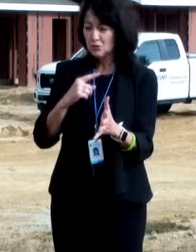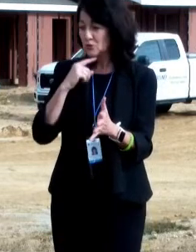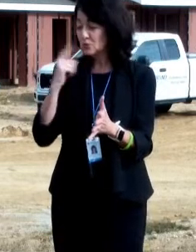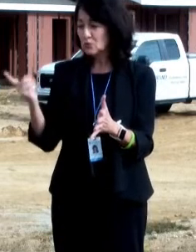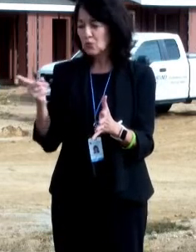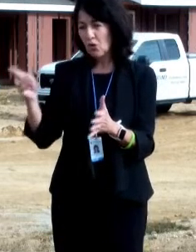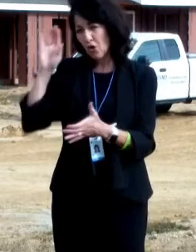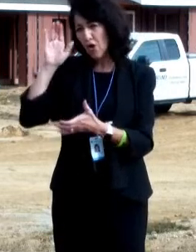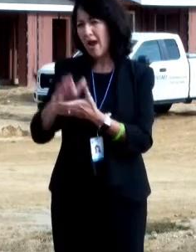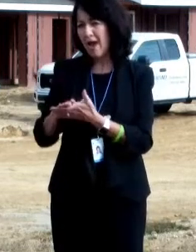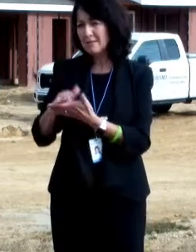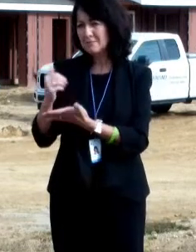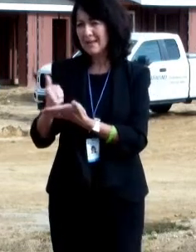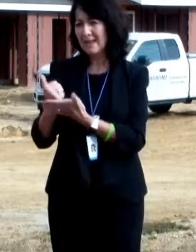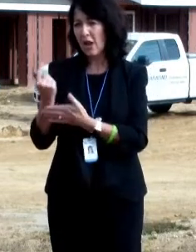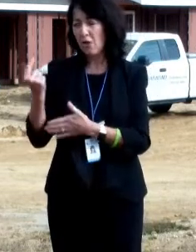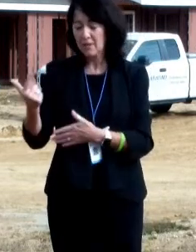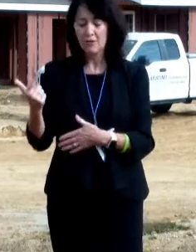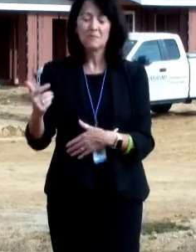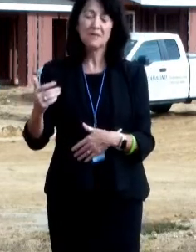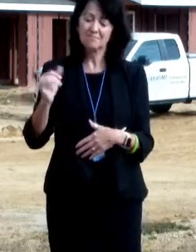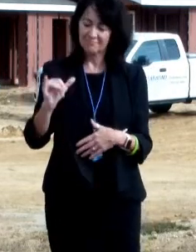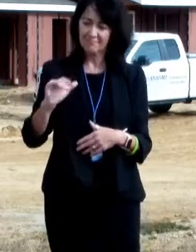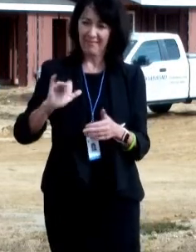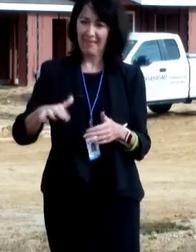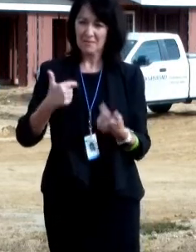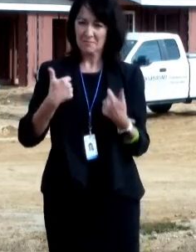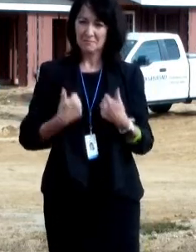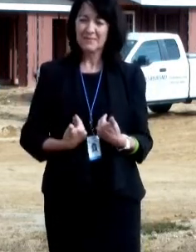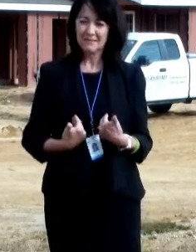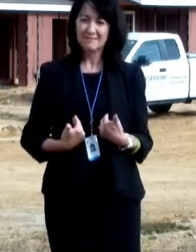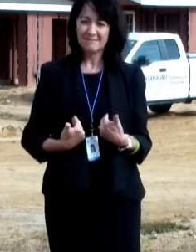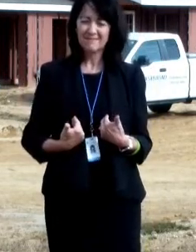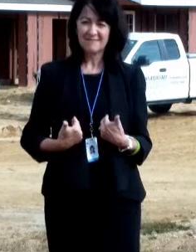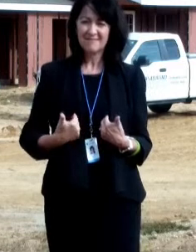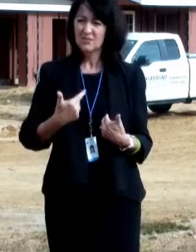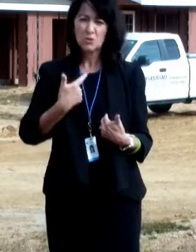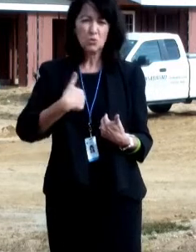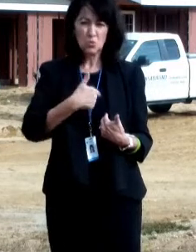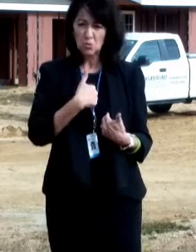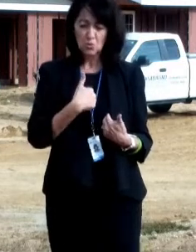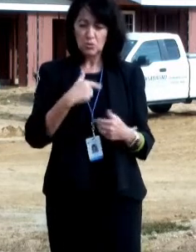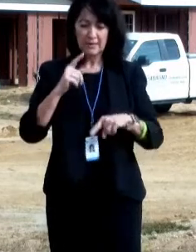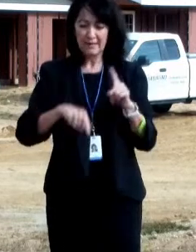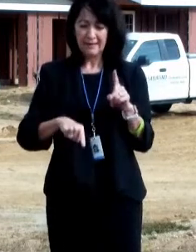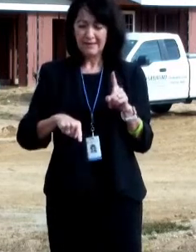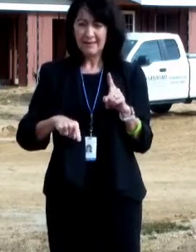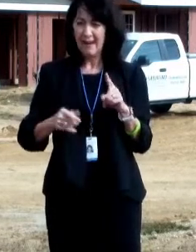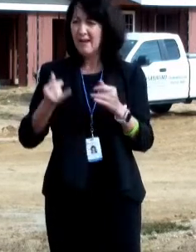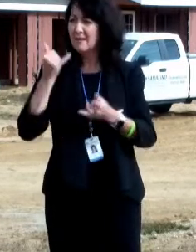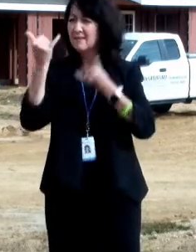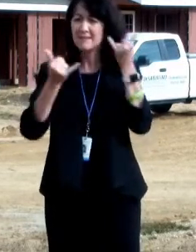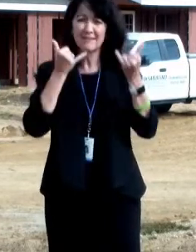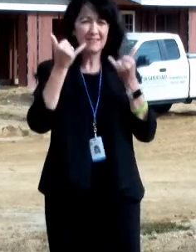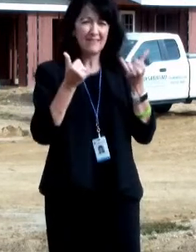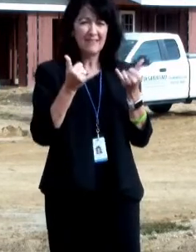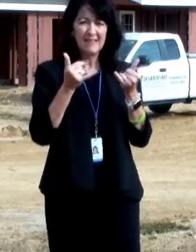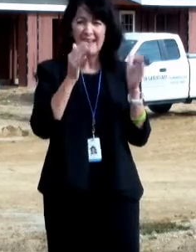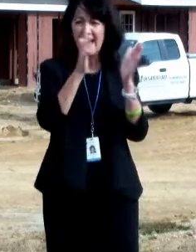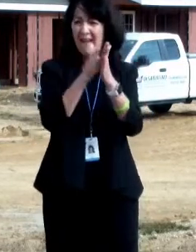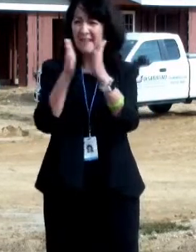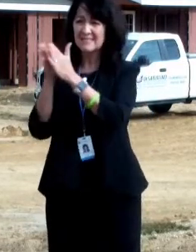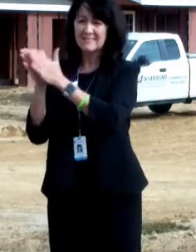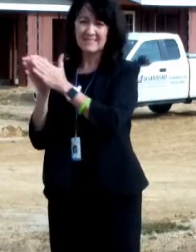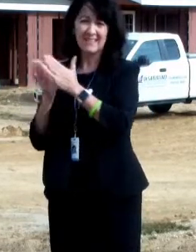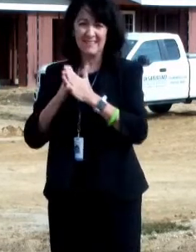little bit. And the role that I could play, as Chris knows and Lisa knows, we cannot pick up the phone and call foundations and say, "How about giving money to a